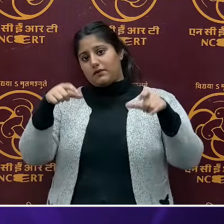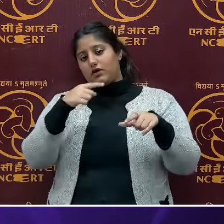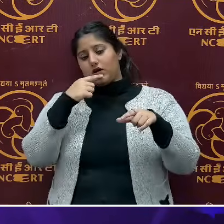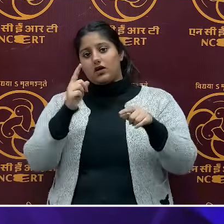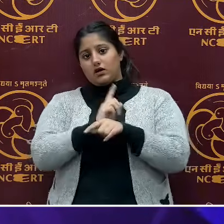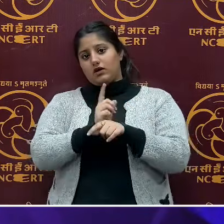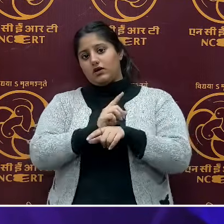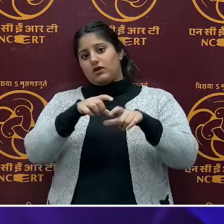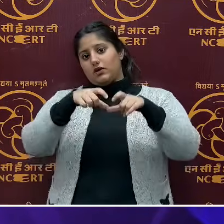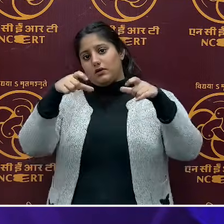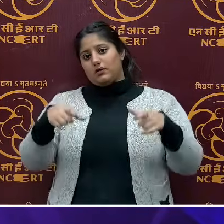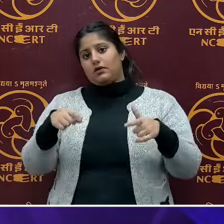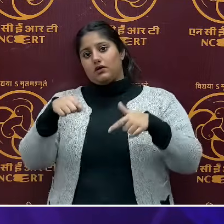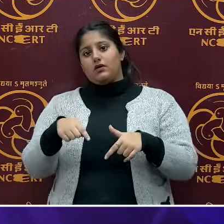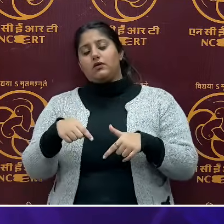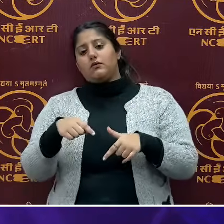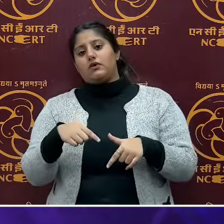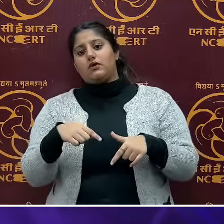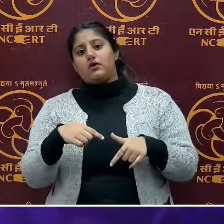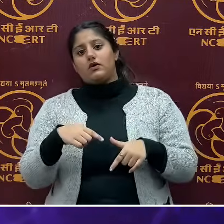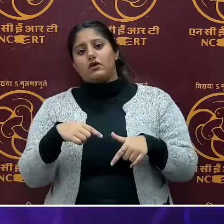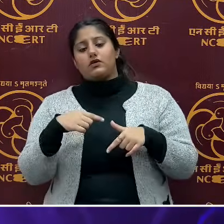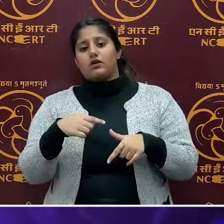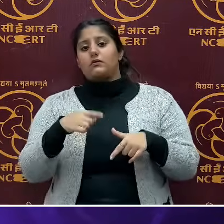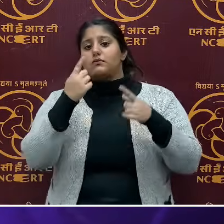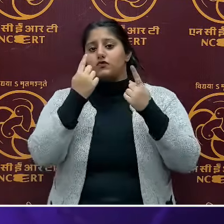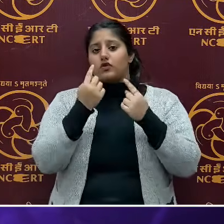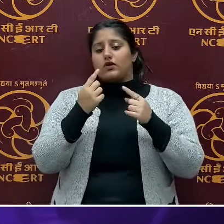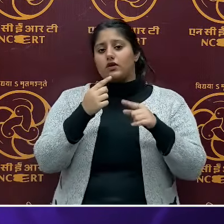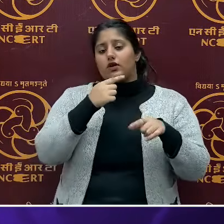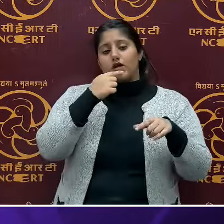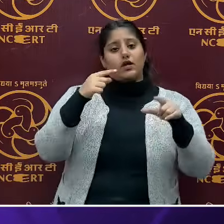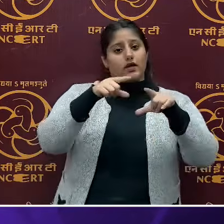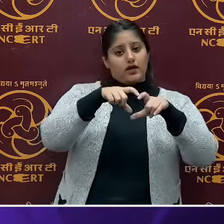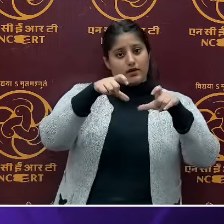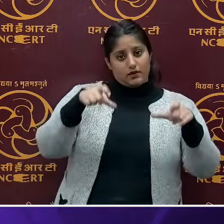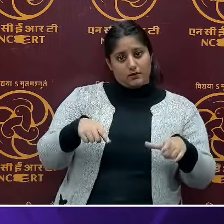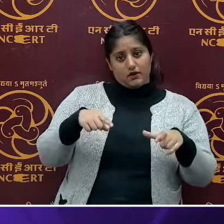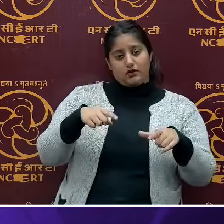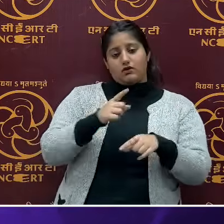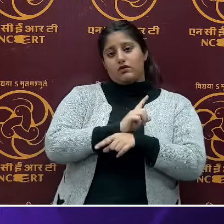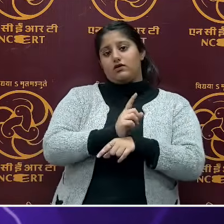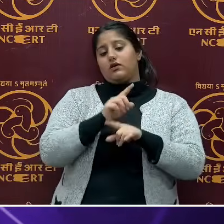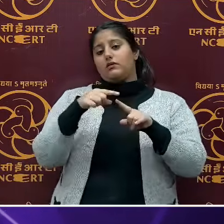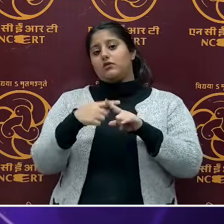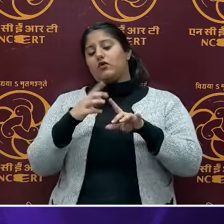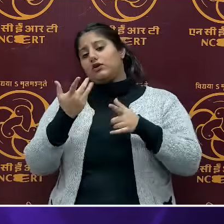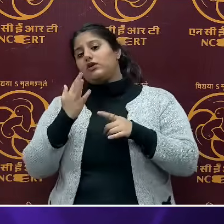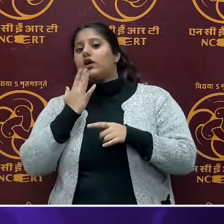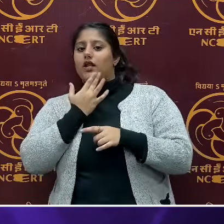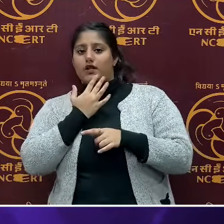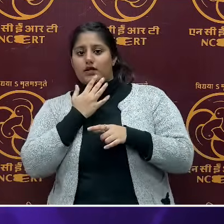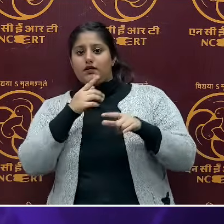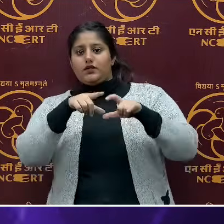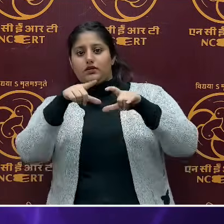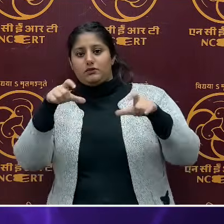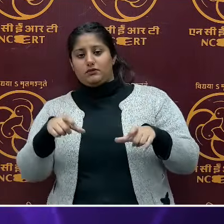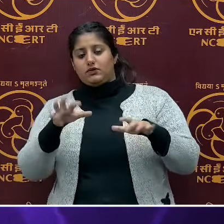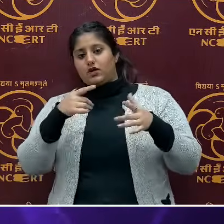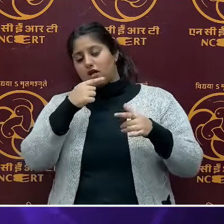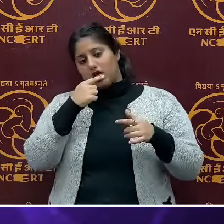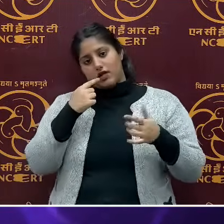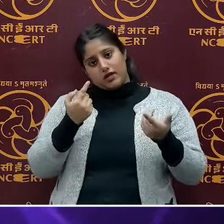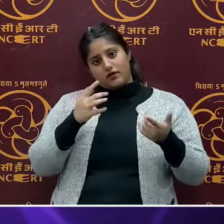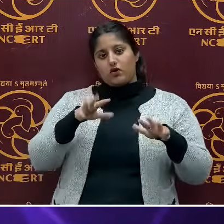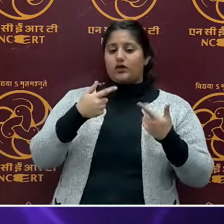So we have to just check what is the ratio of the grey brick to the colored brick. Here the color is red and